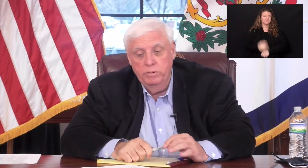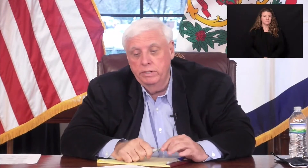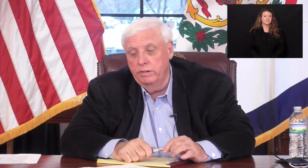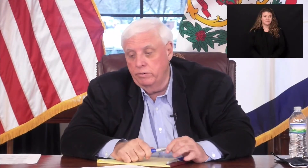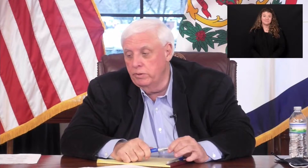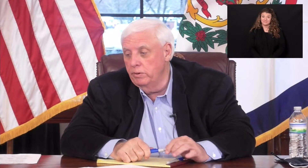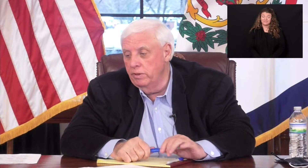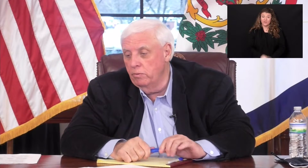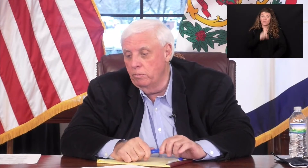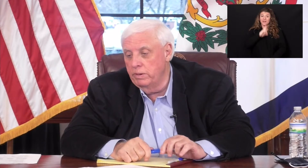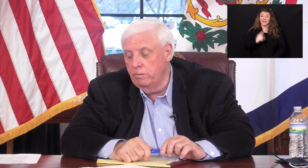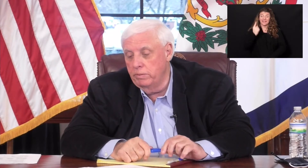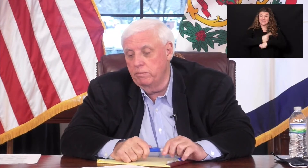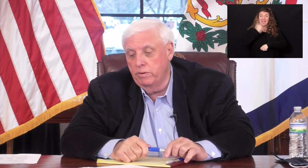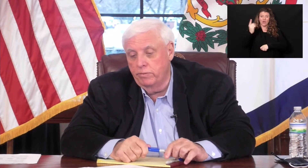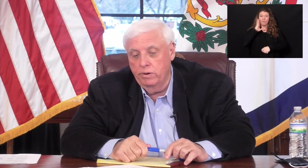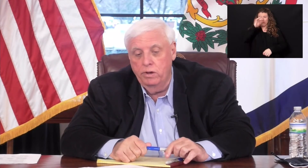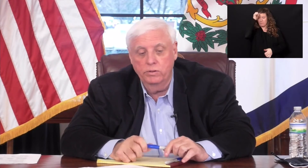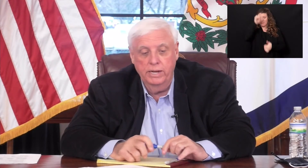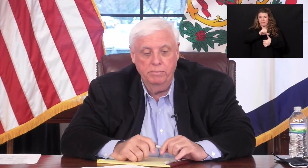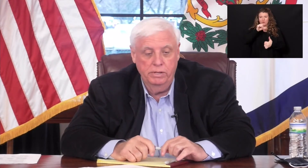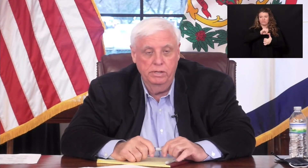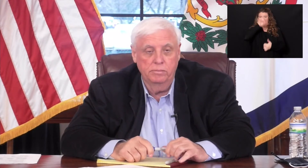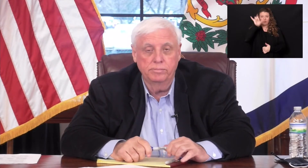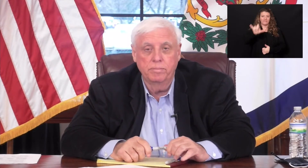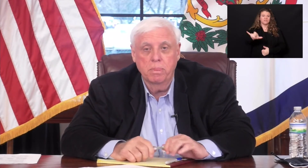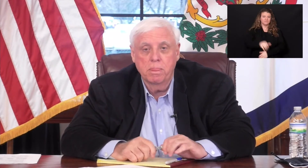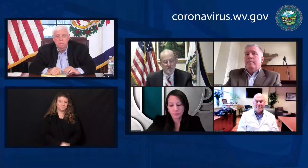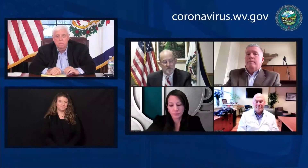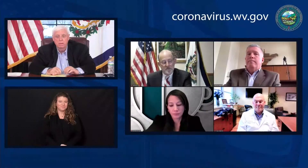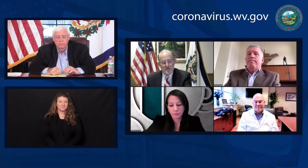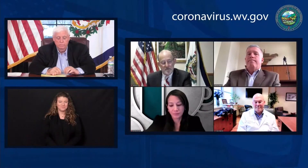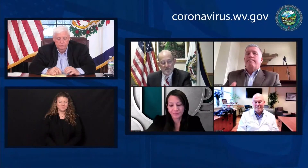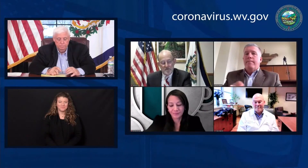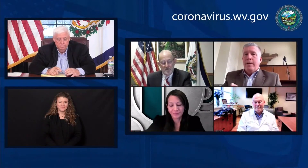day really and truly that will be remembered for a long time to come.